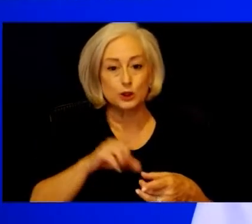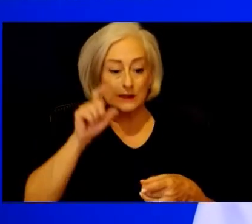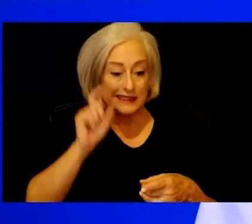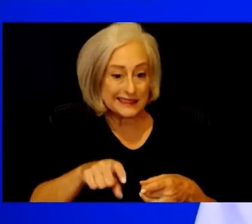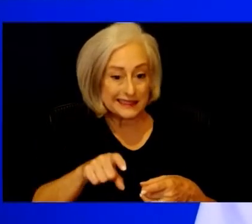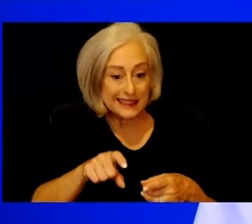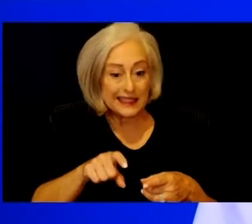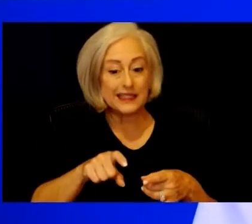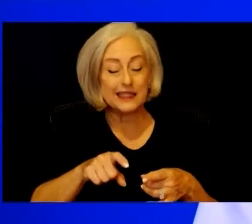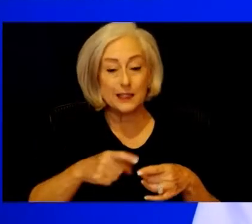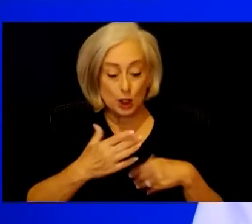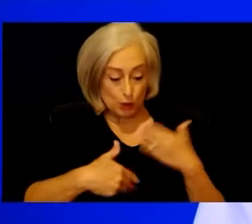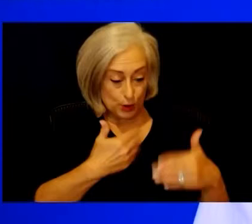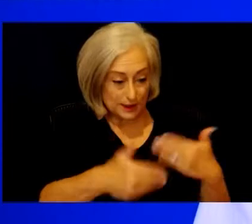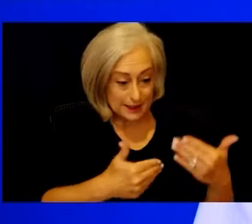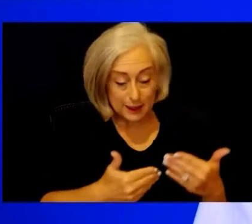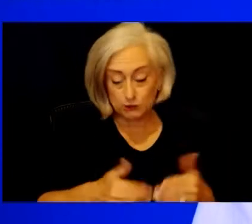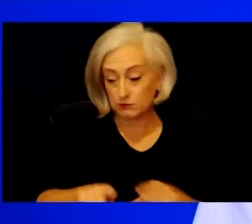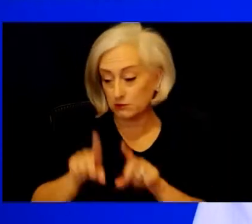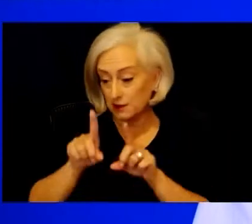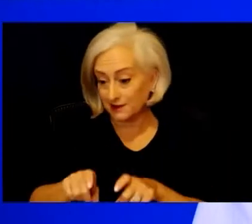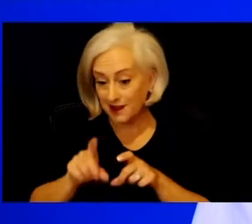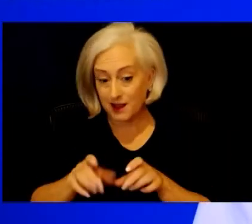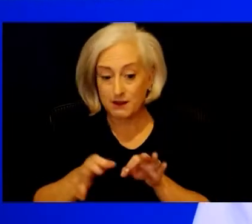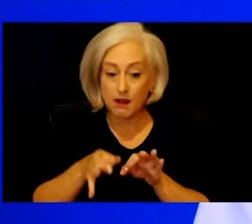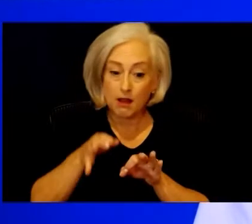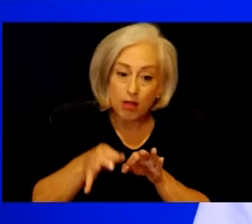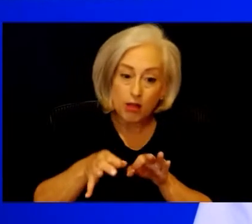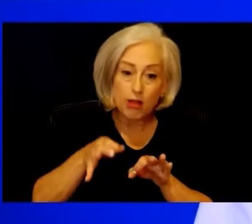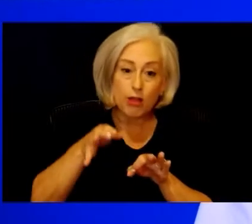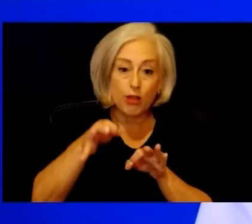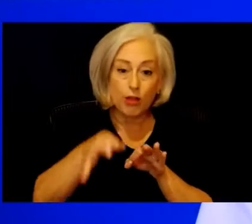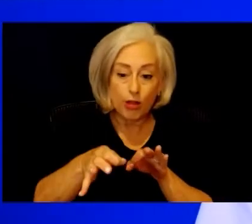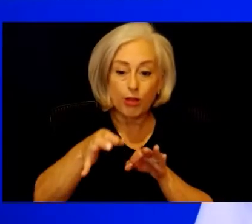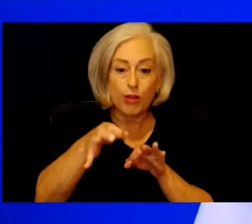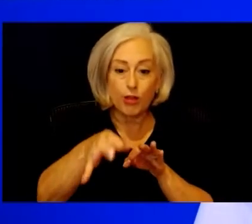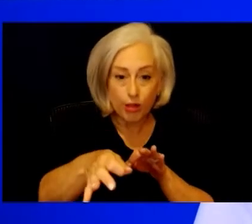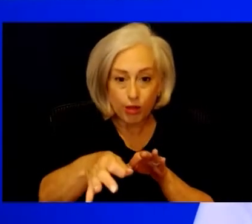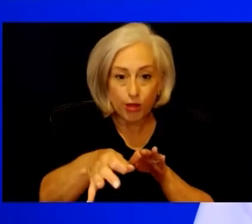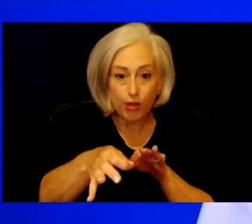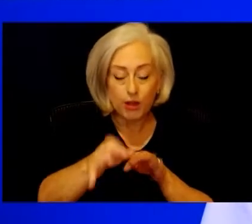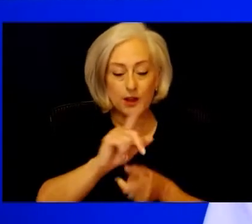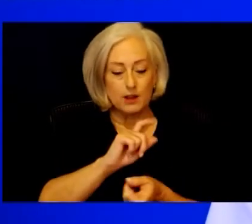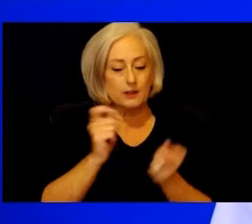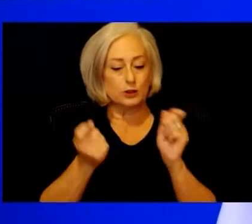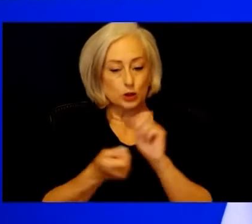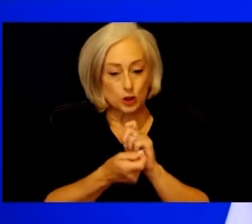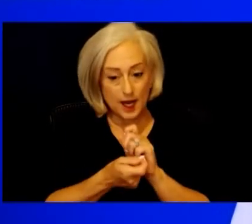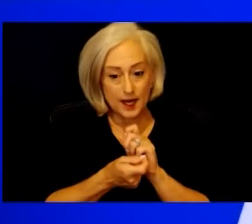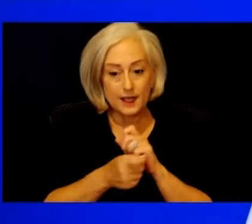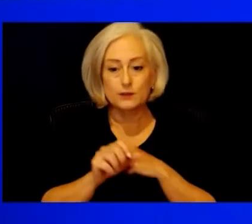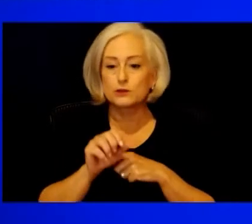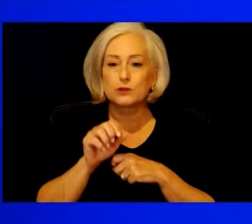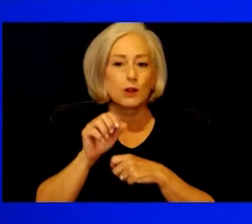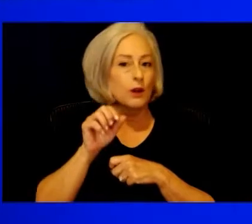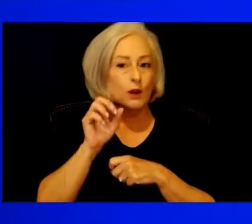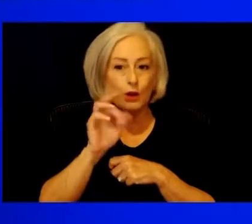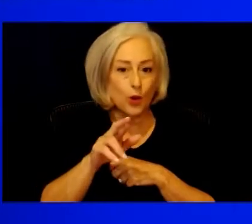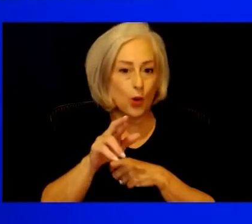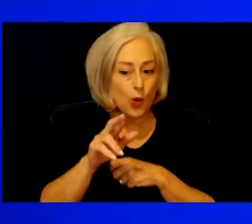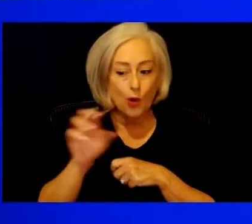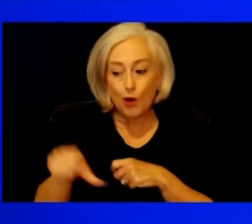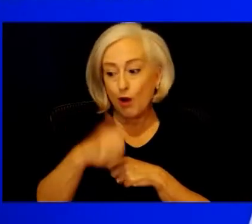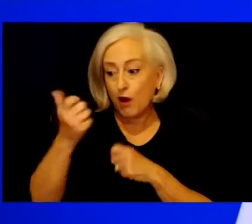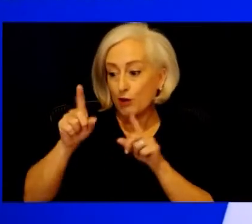delayed, or having the procedure or exam changed, modified, or another exam being done.